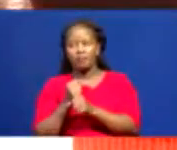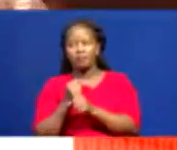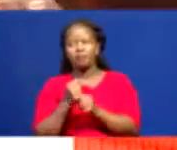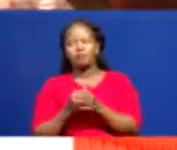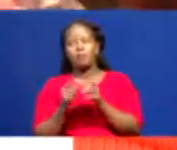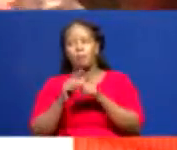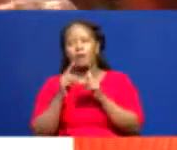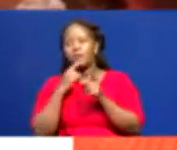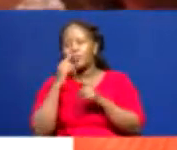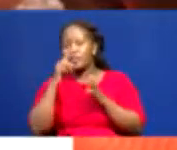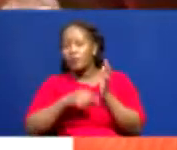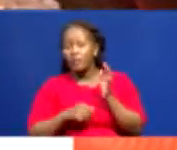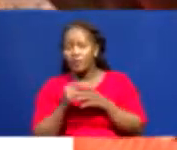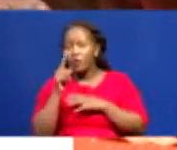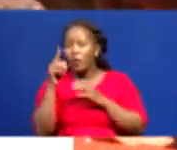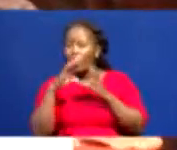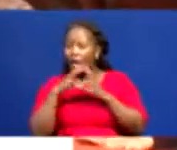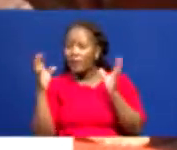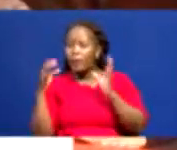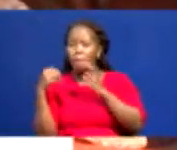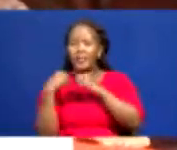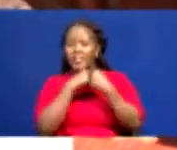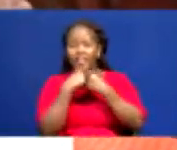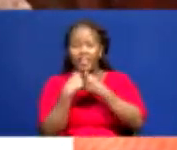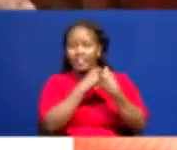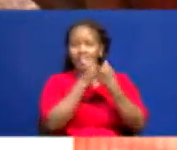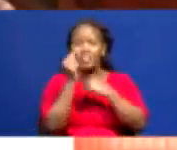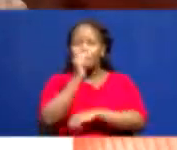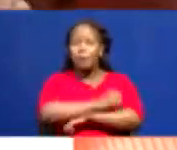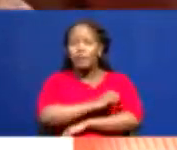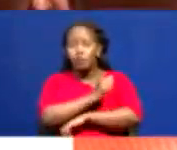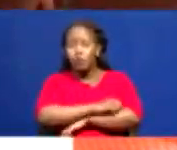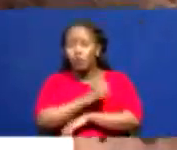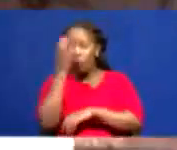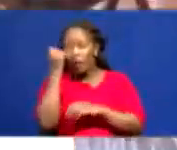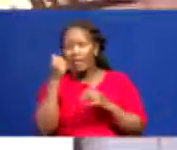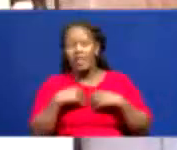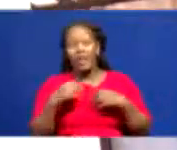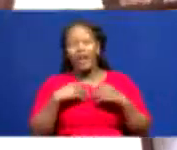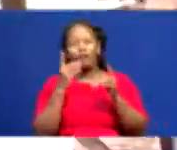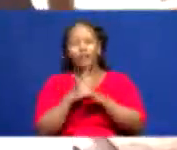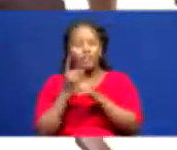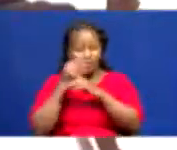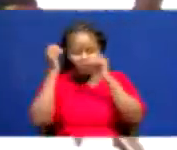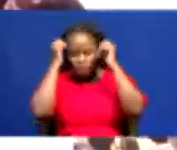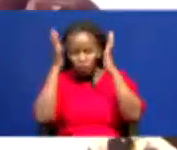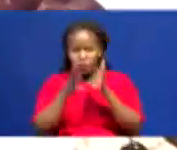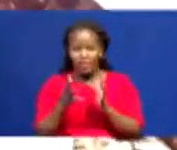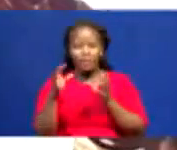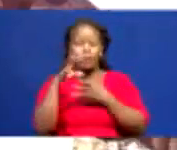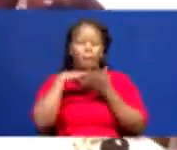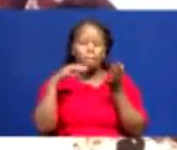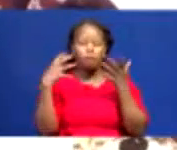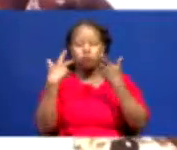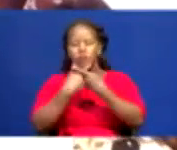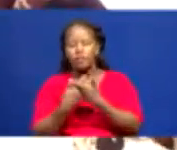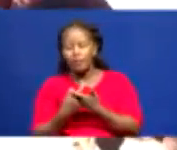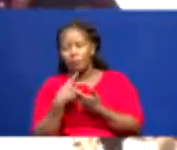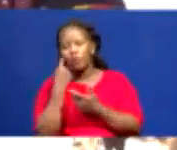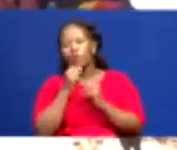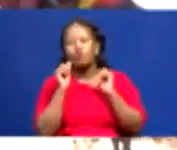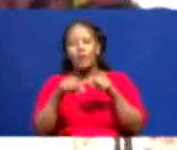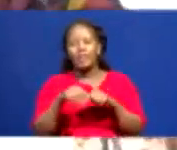He said one of the major challenges that the school faces is having to mix up different learners who should ideally be taking their lessons